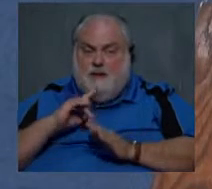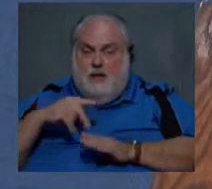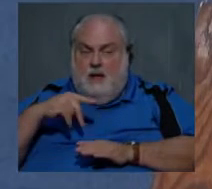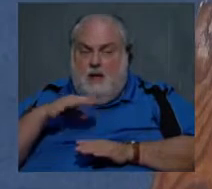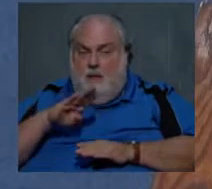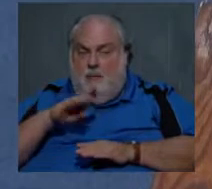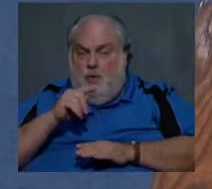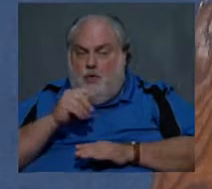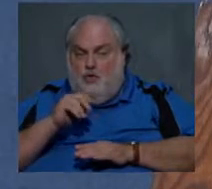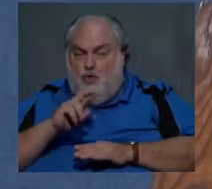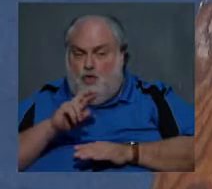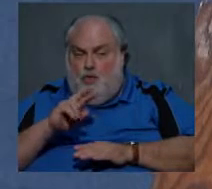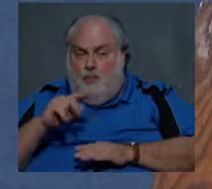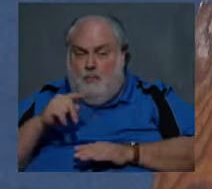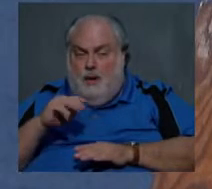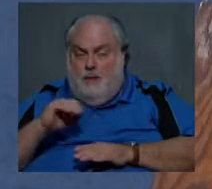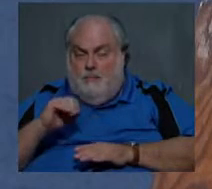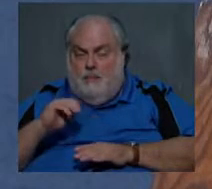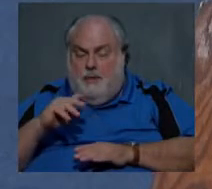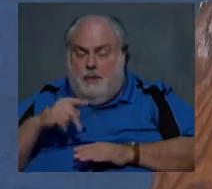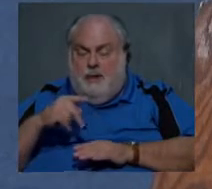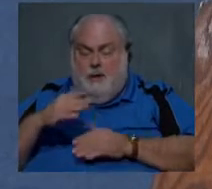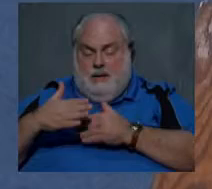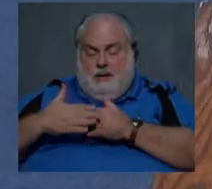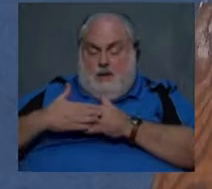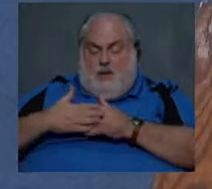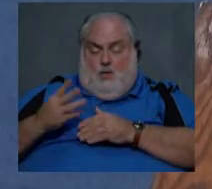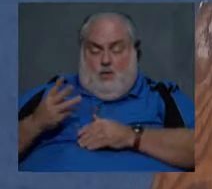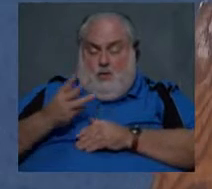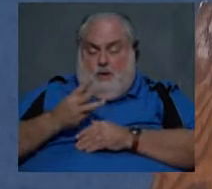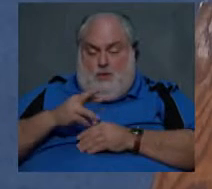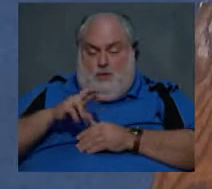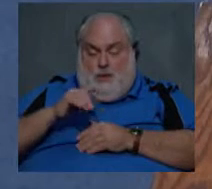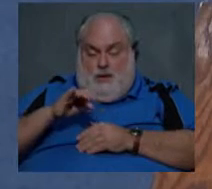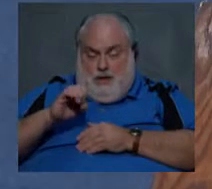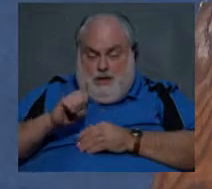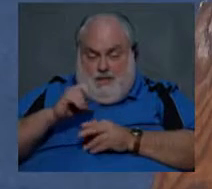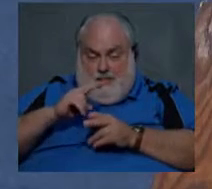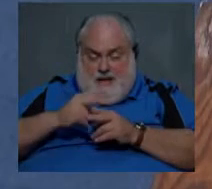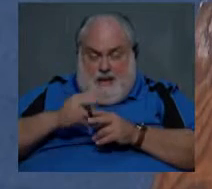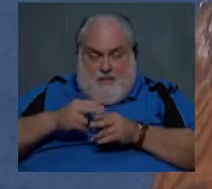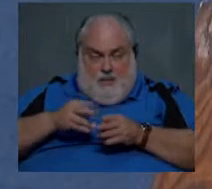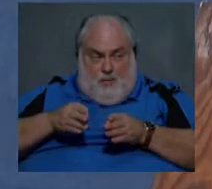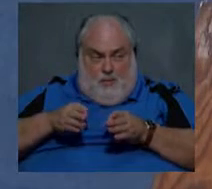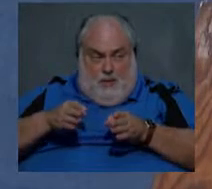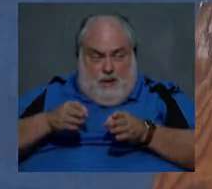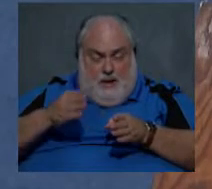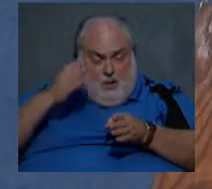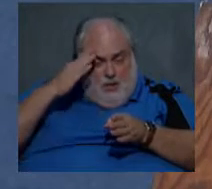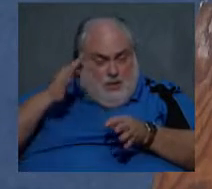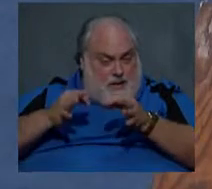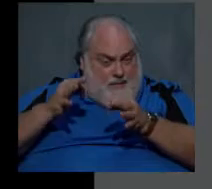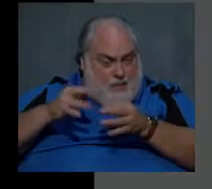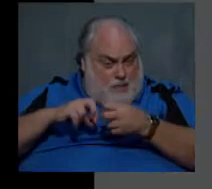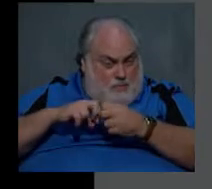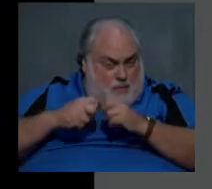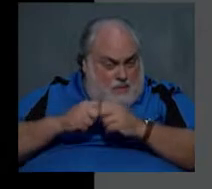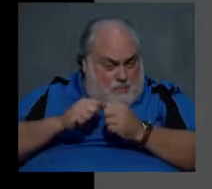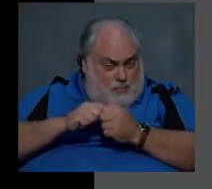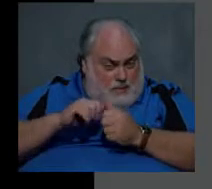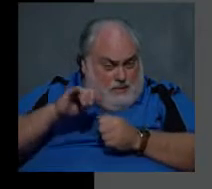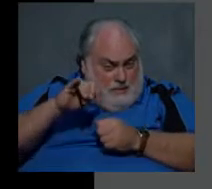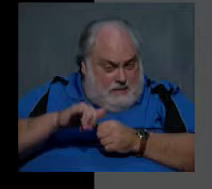pump on, I guess it's right there next to West Ridge where you see the road, or the name of the road. And I don't know if there's some issue with that,